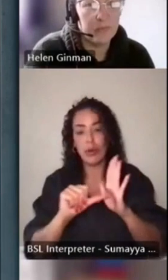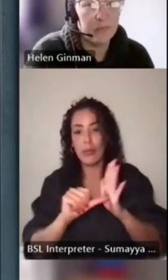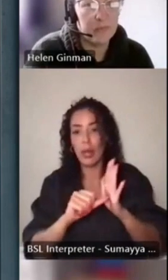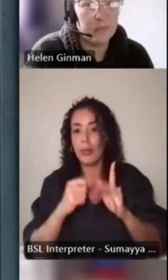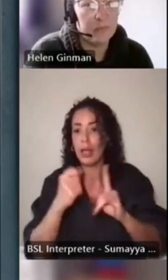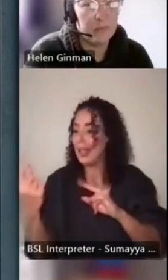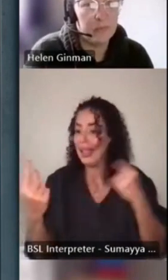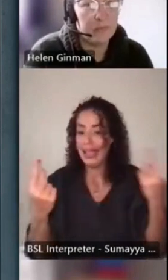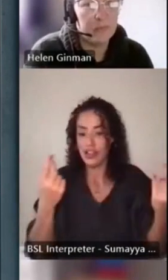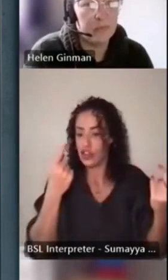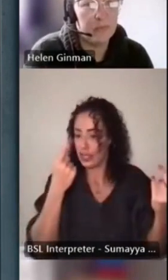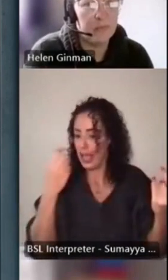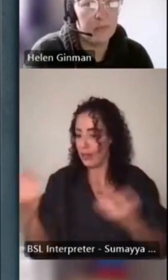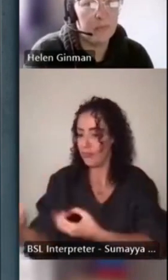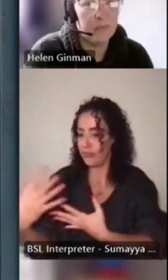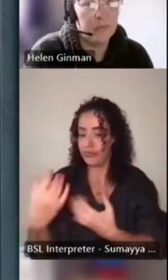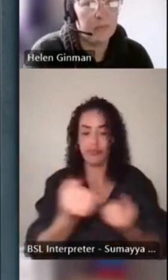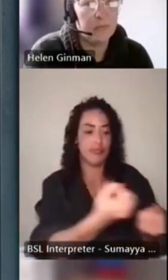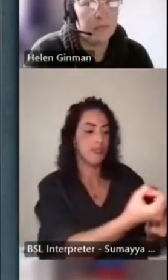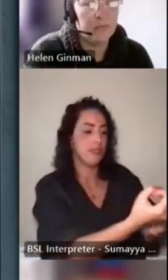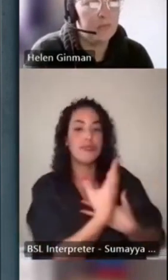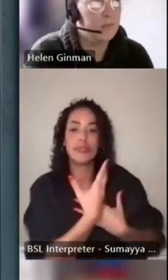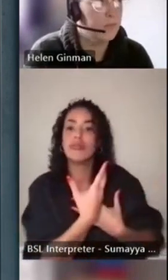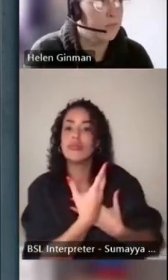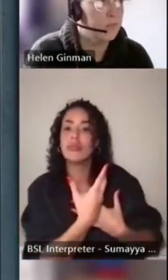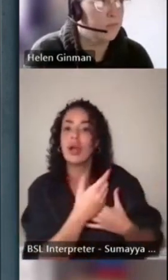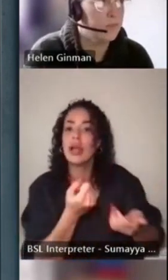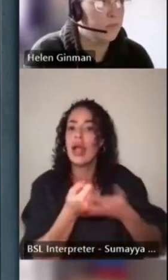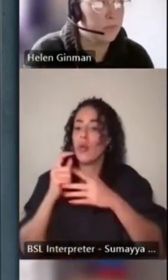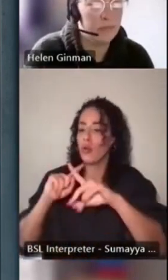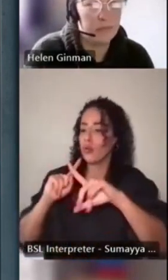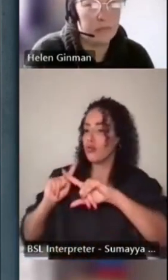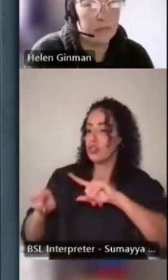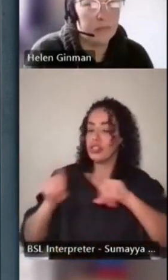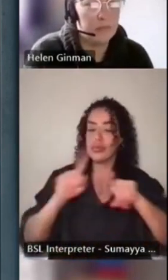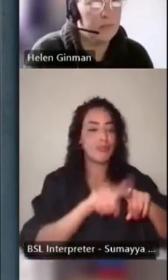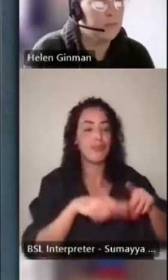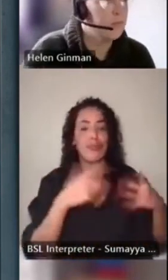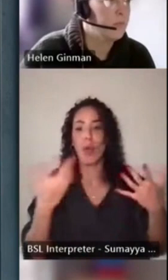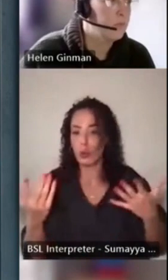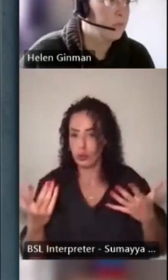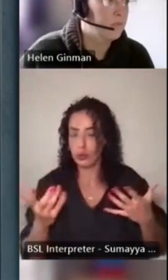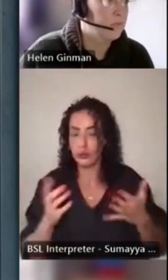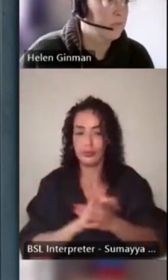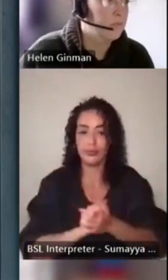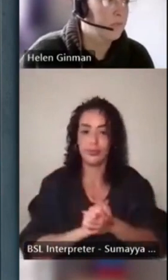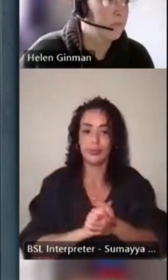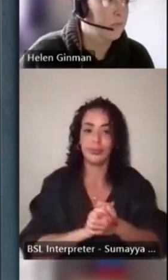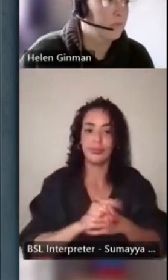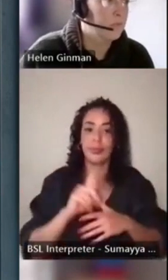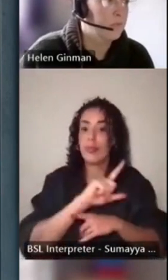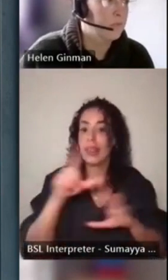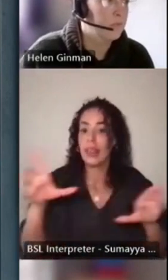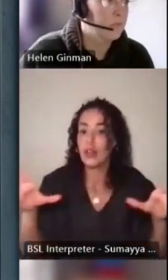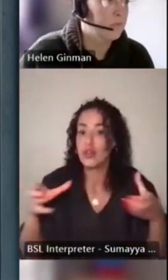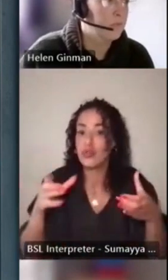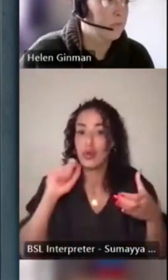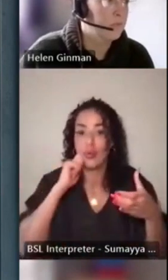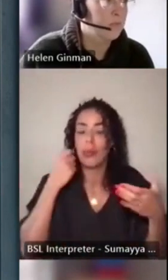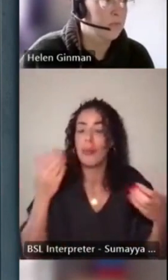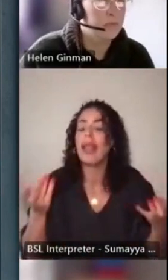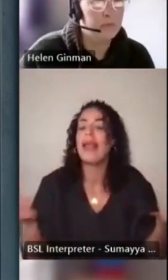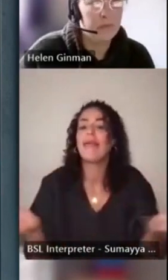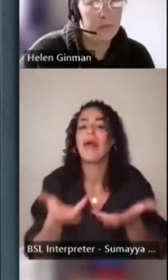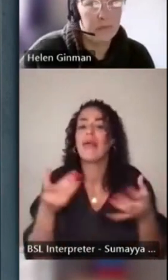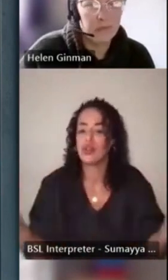side and then respond to any material covered by the other side. Then the group will be encouraged to come together